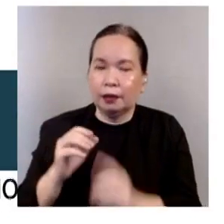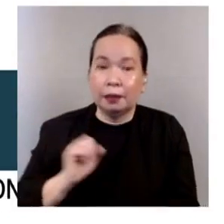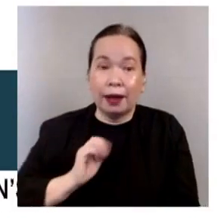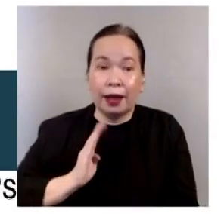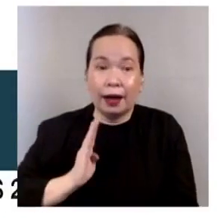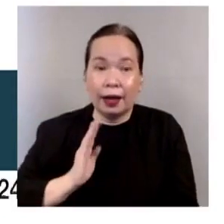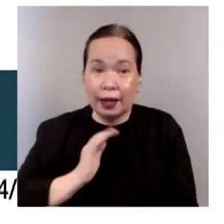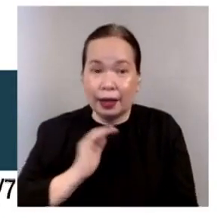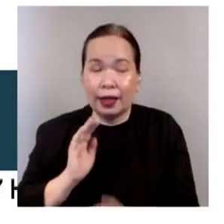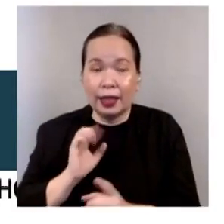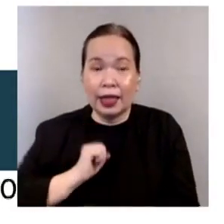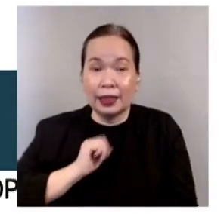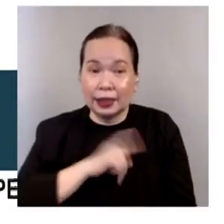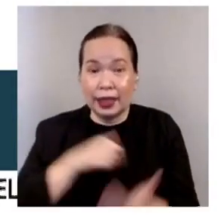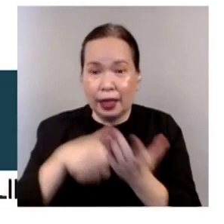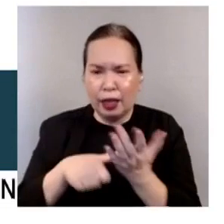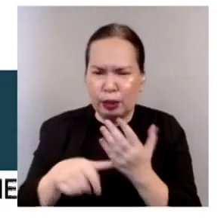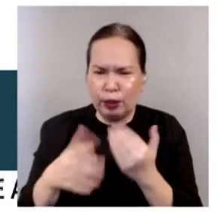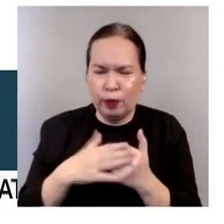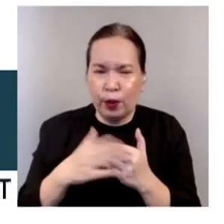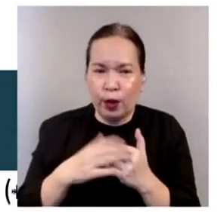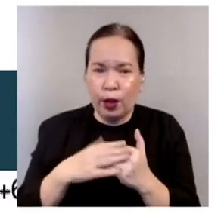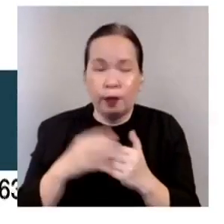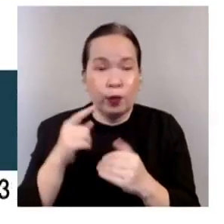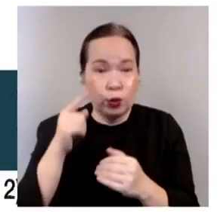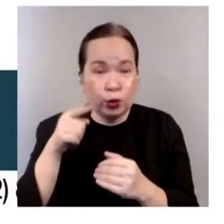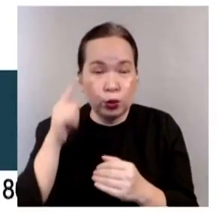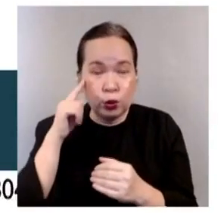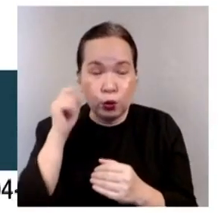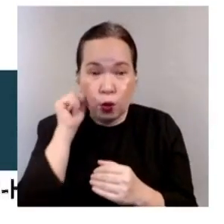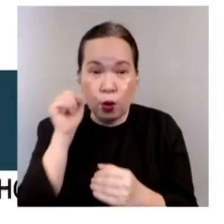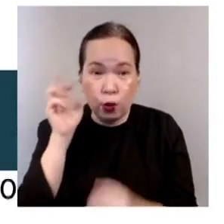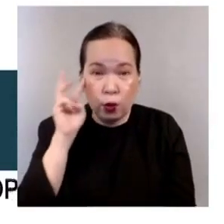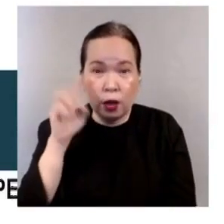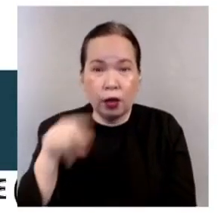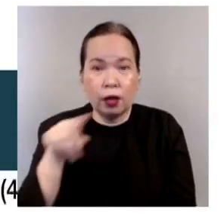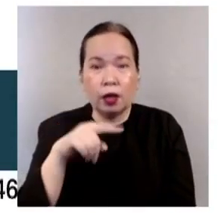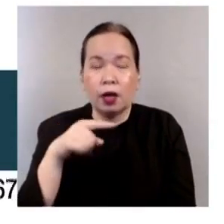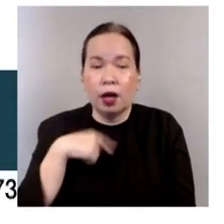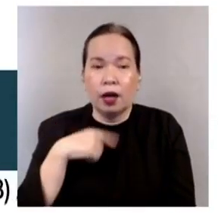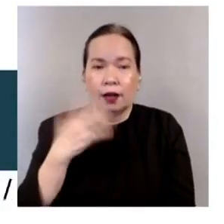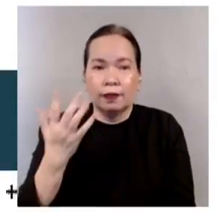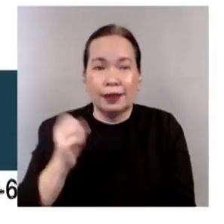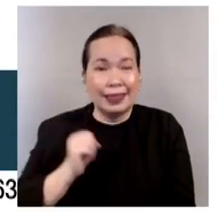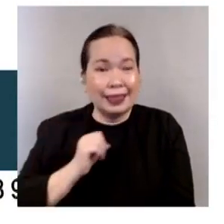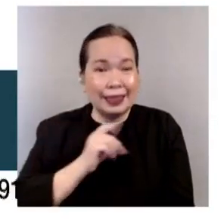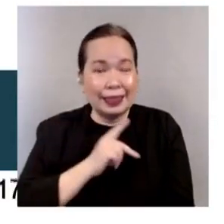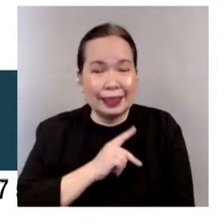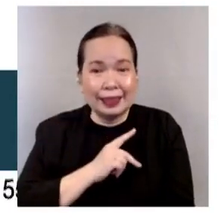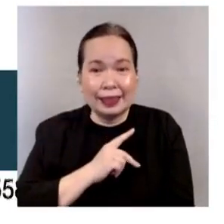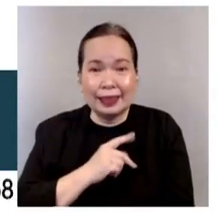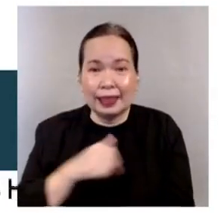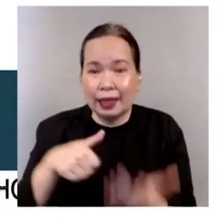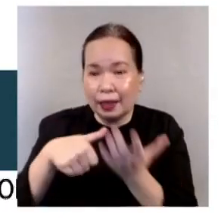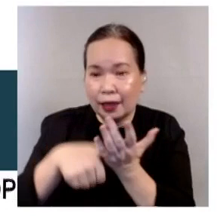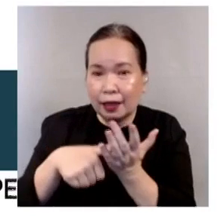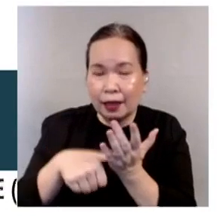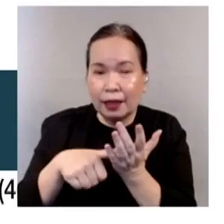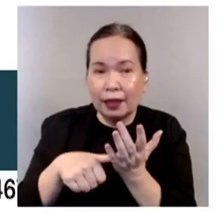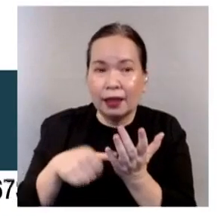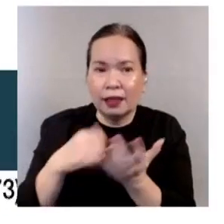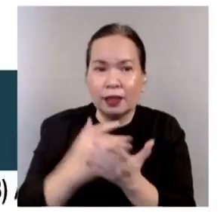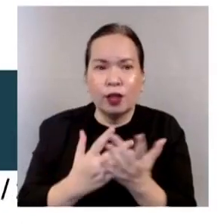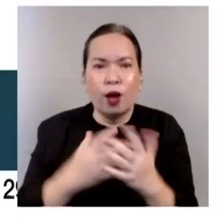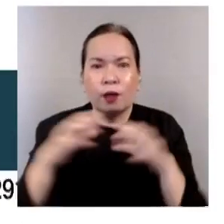that. I'm sure you're well aware of some of the Sangguniang Kabataan candidates being very active